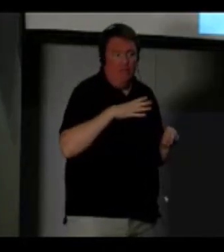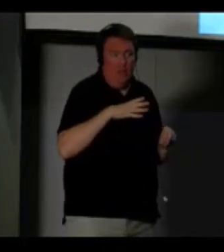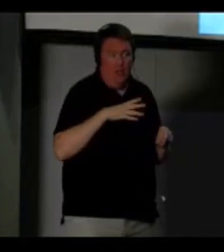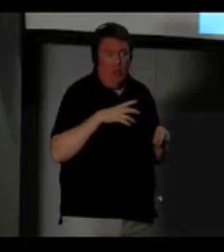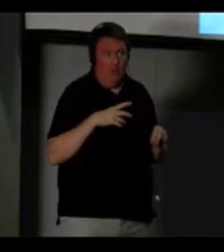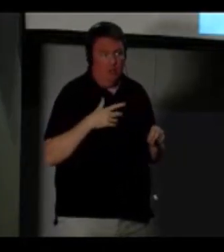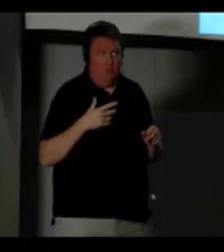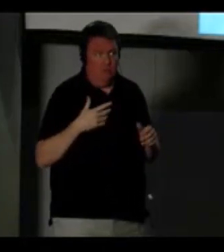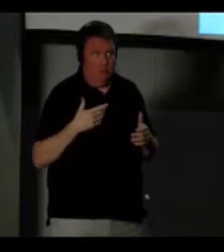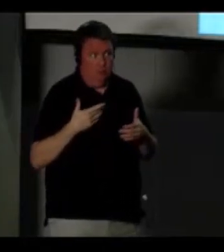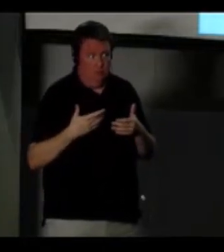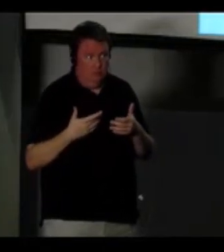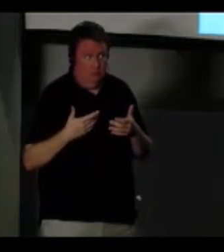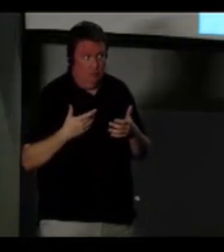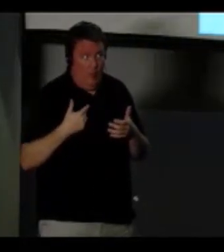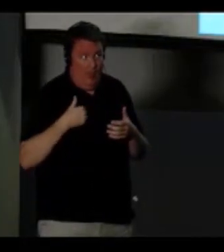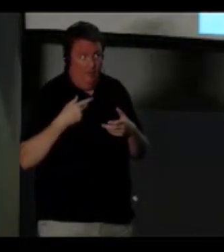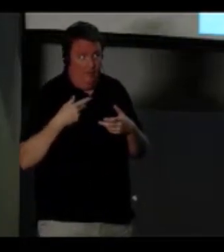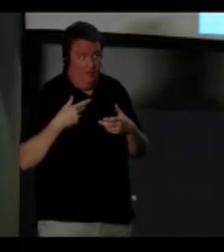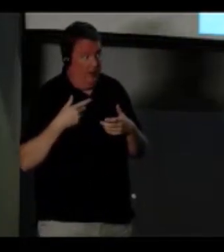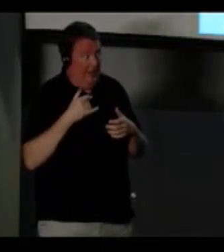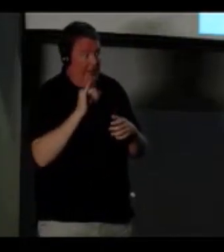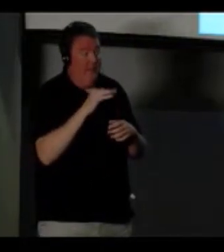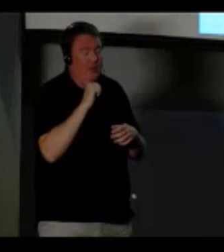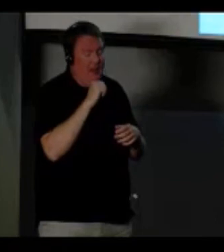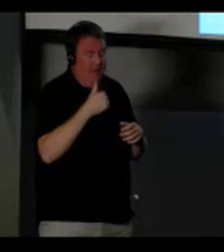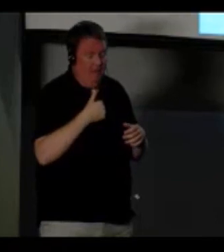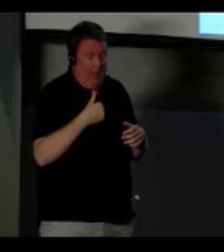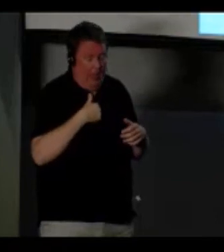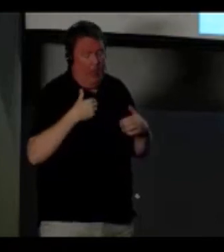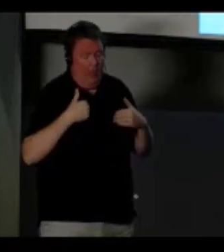to make that content open?